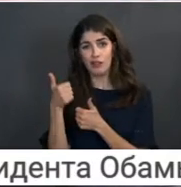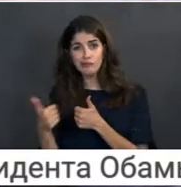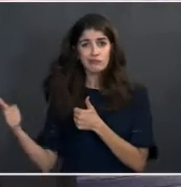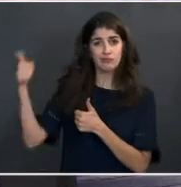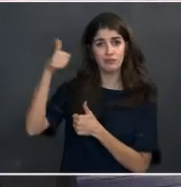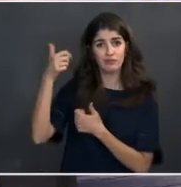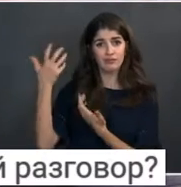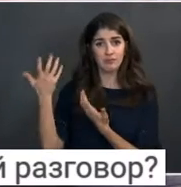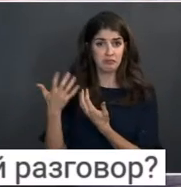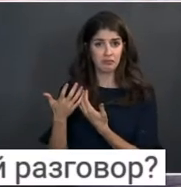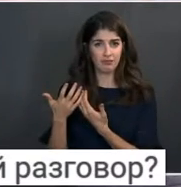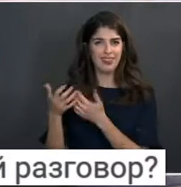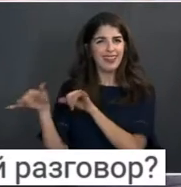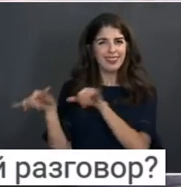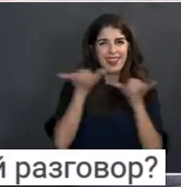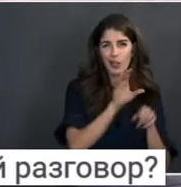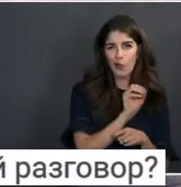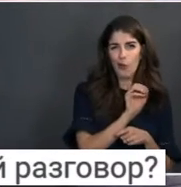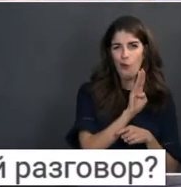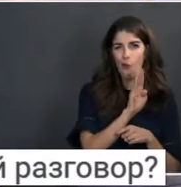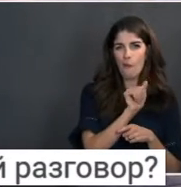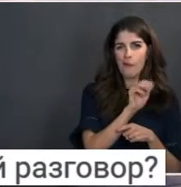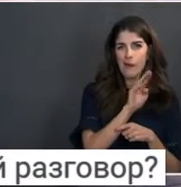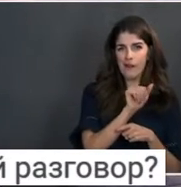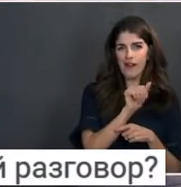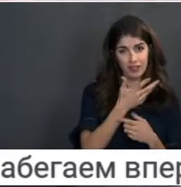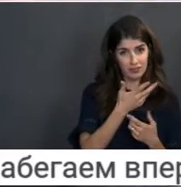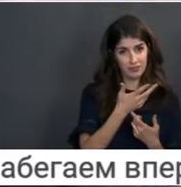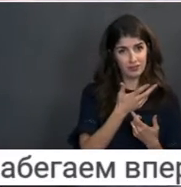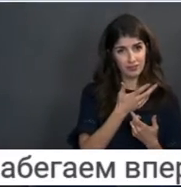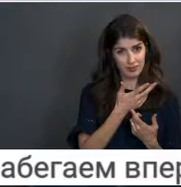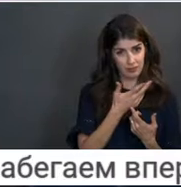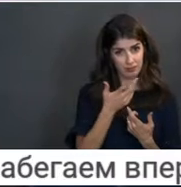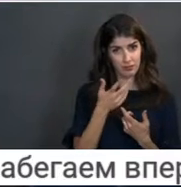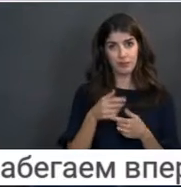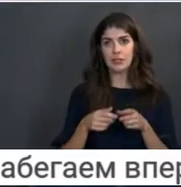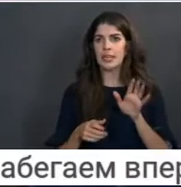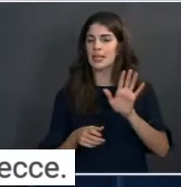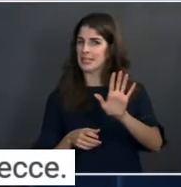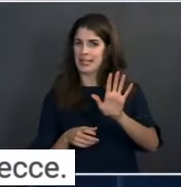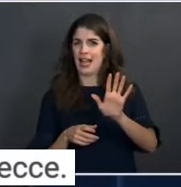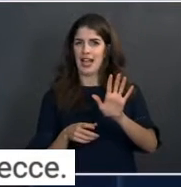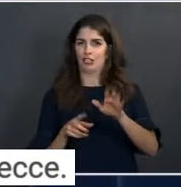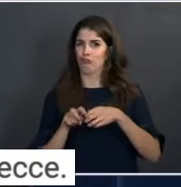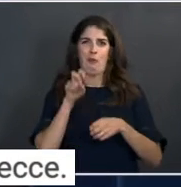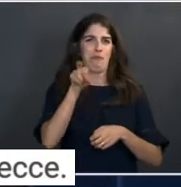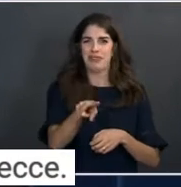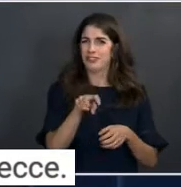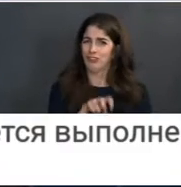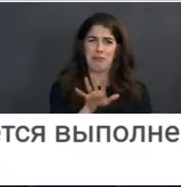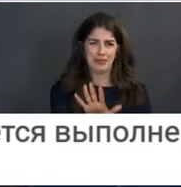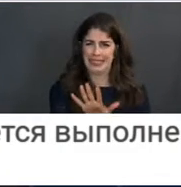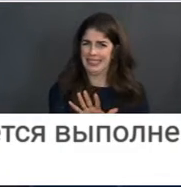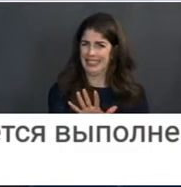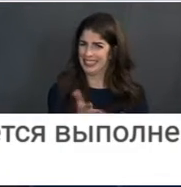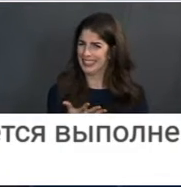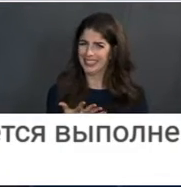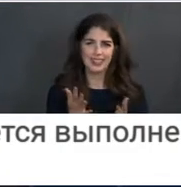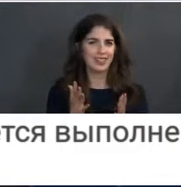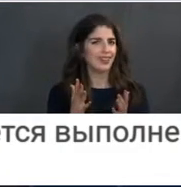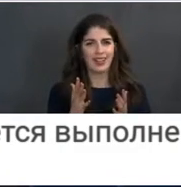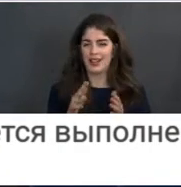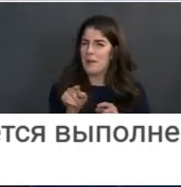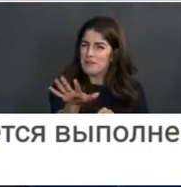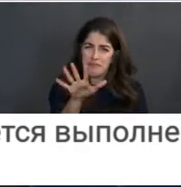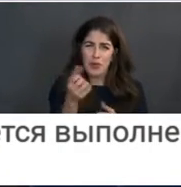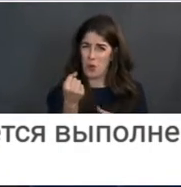Obama's example, for a starter, have a telephone conversation with him? I think we're getting a little bit ahead of where we are in the process. Again, the first step here